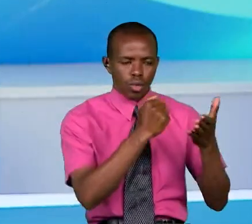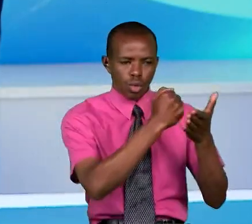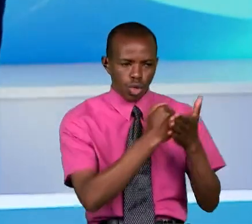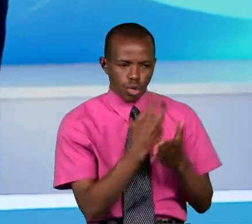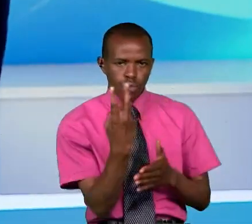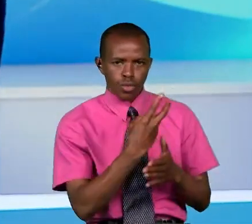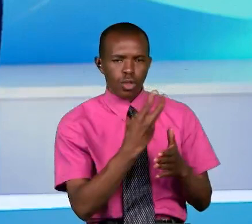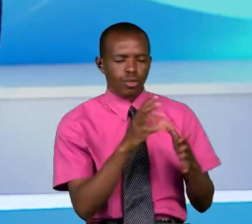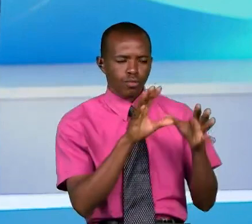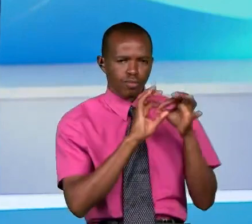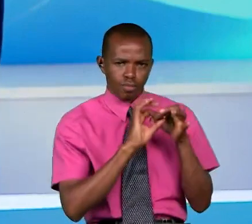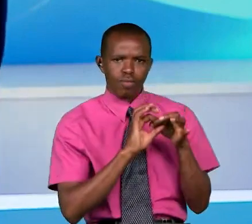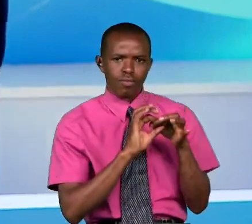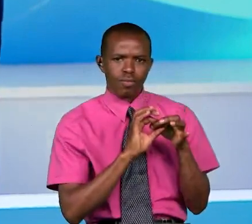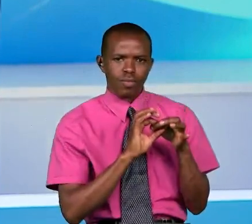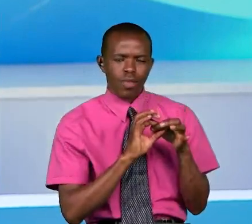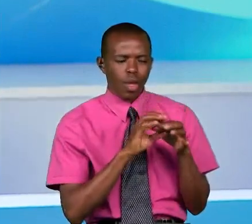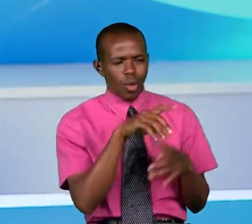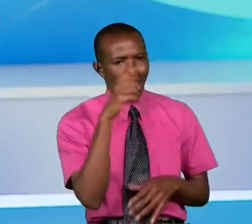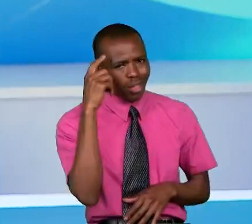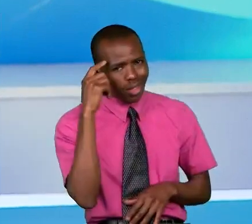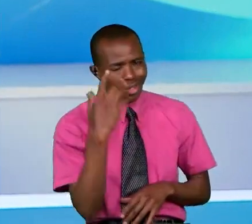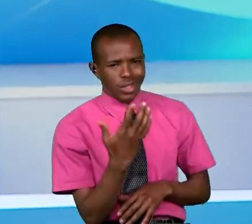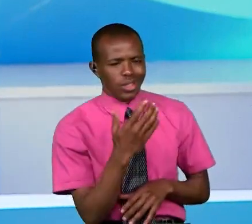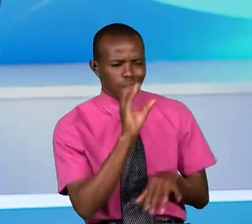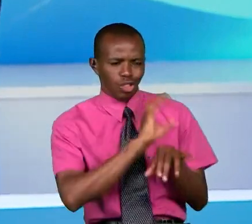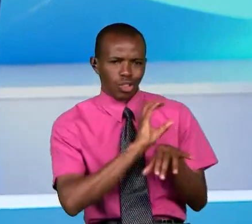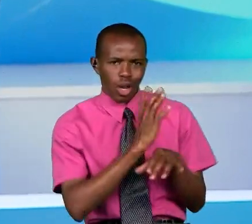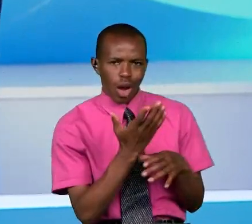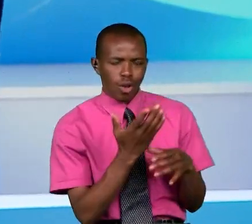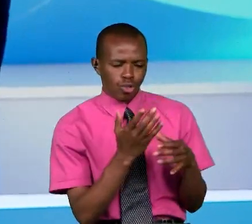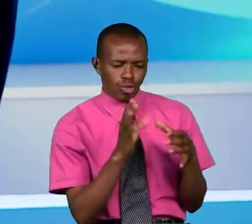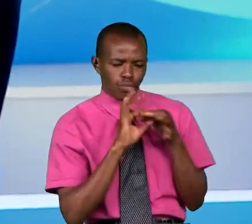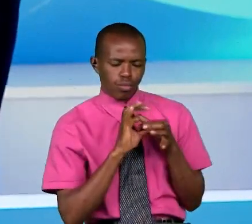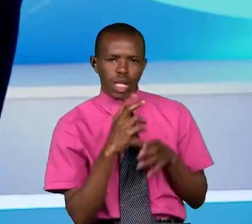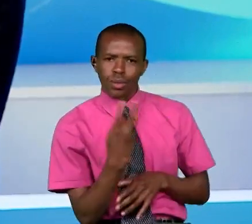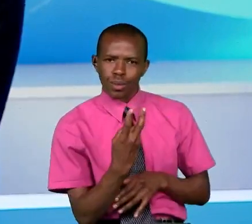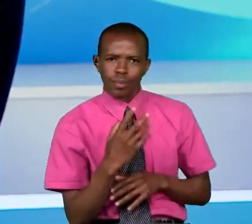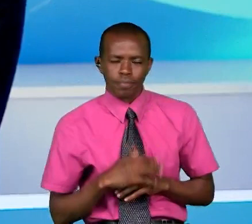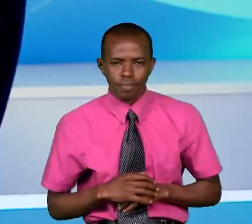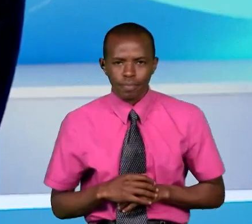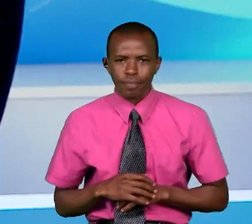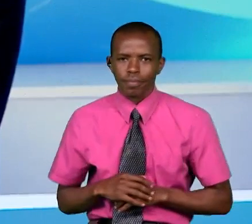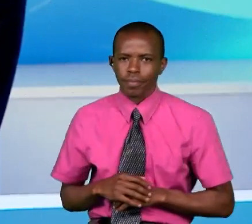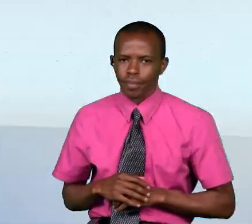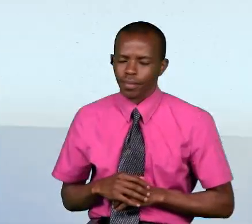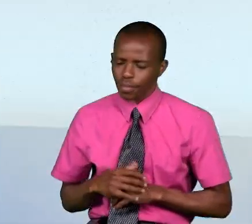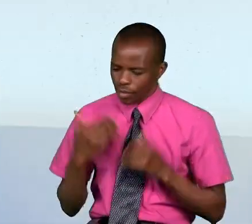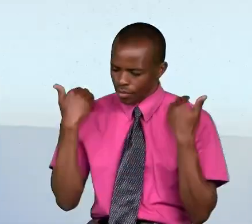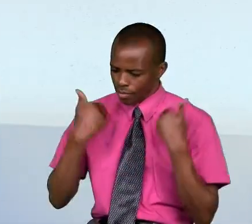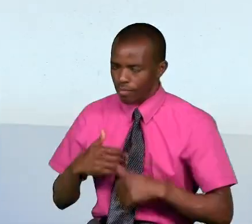two. How hard or how easy is it for the Church to bring the two together? Well, I would say